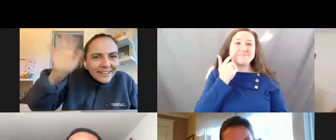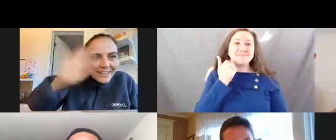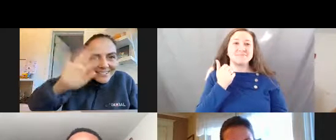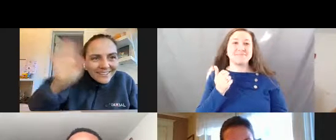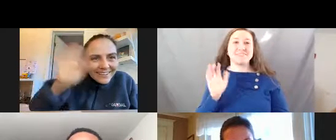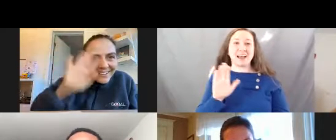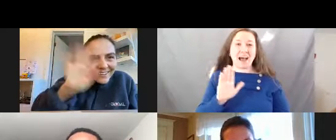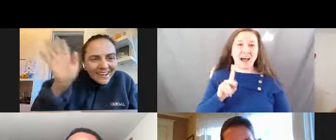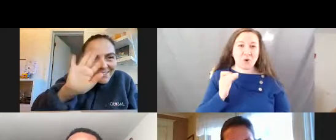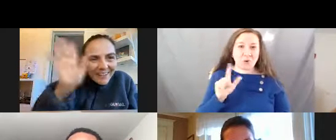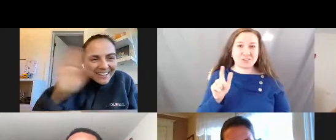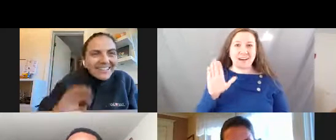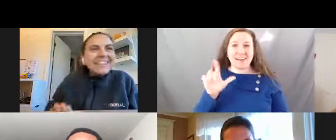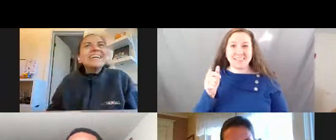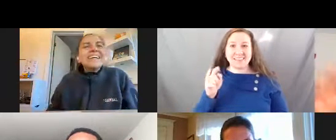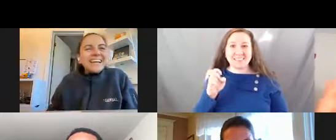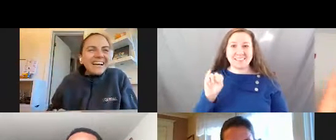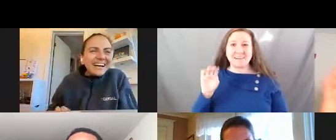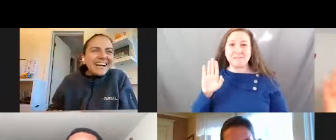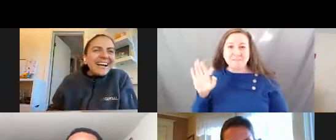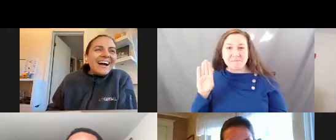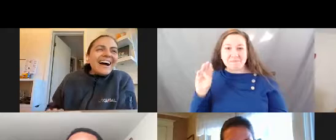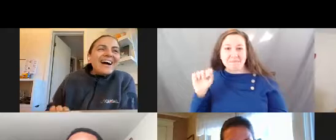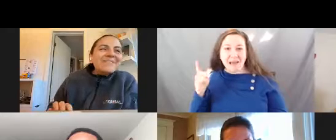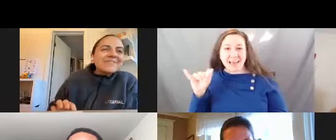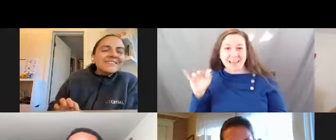Kaushal. Hi, Langston. Hi, Mary.